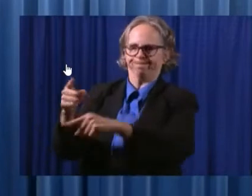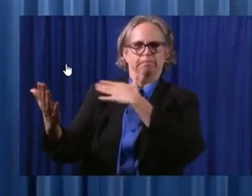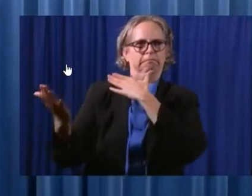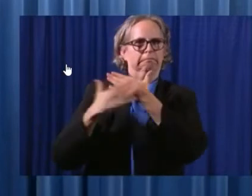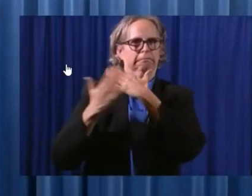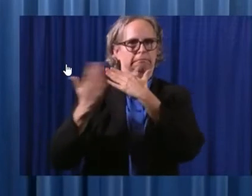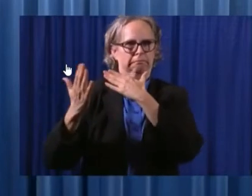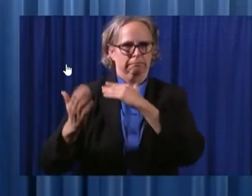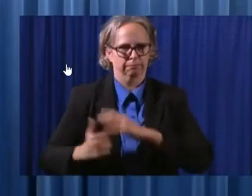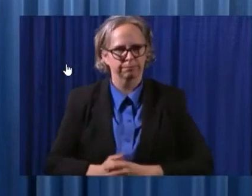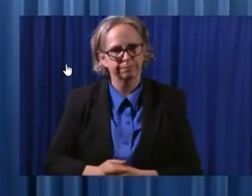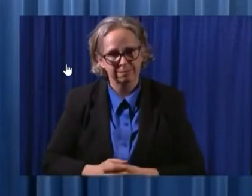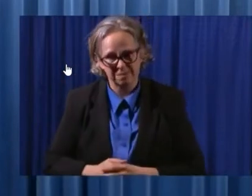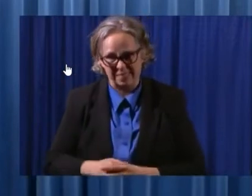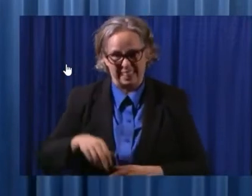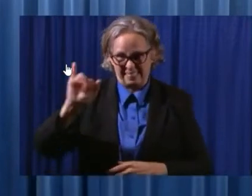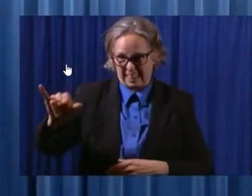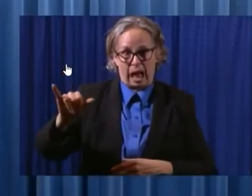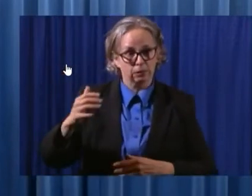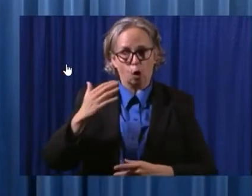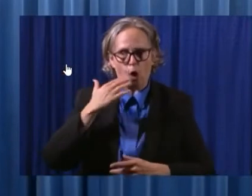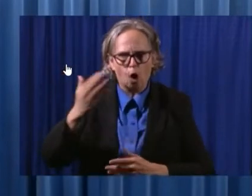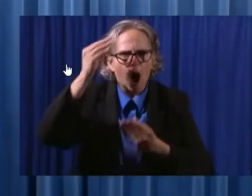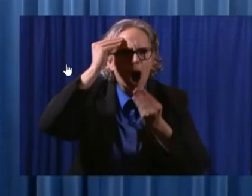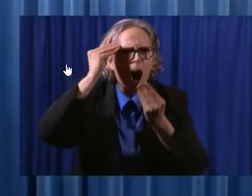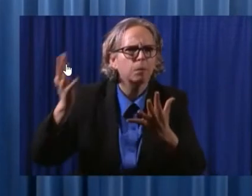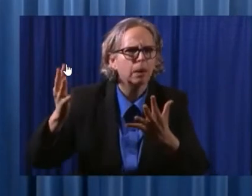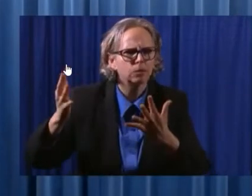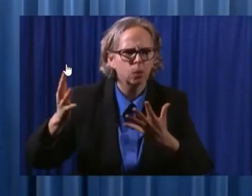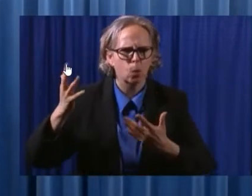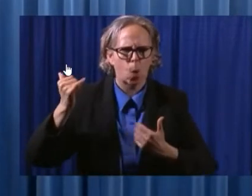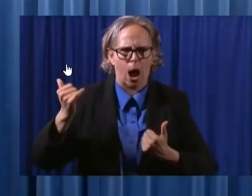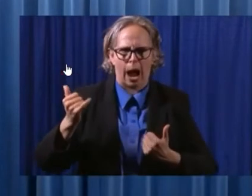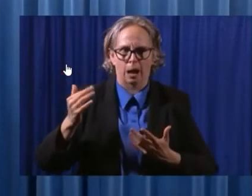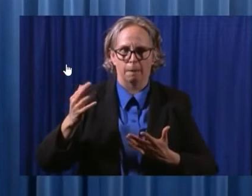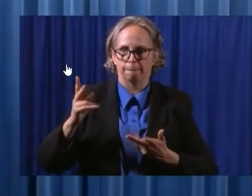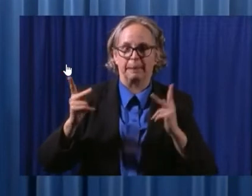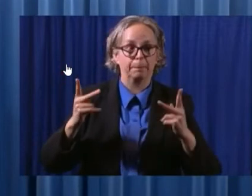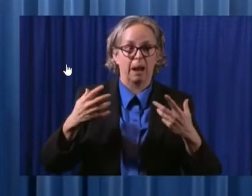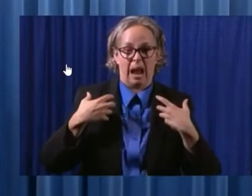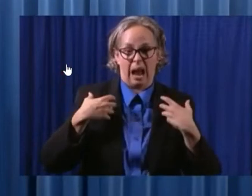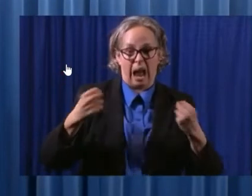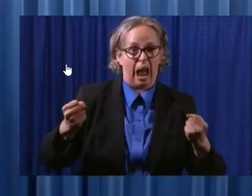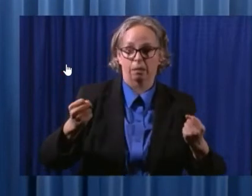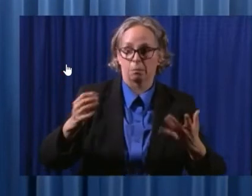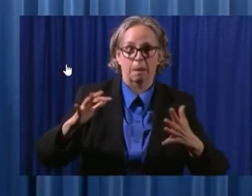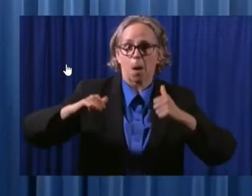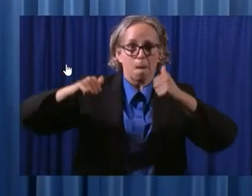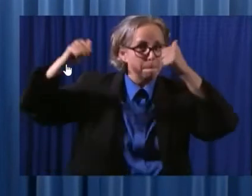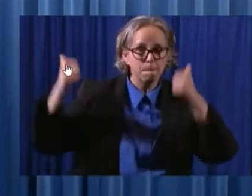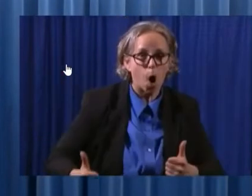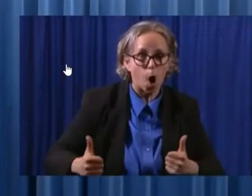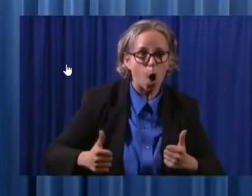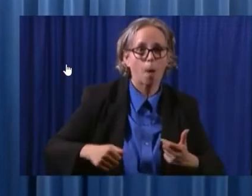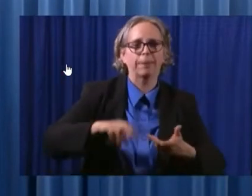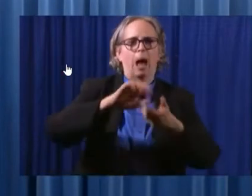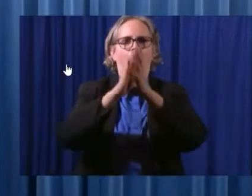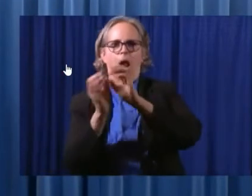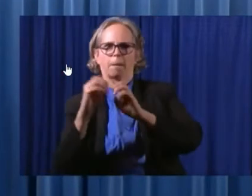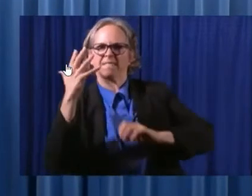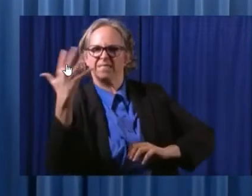get worse and may need a hospital bed in the future. Number 5, also an early indicator, sustained increase in